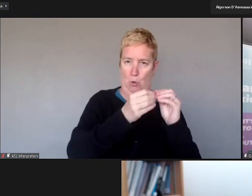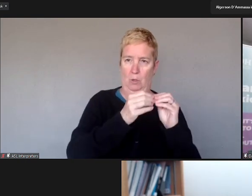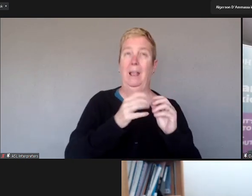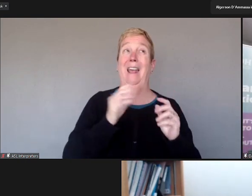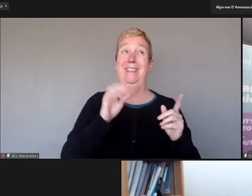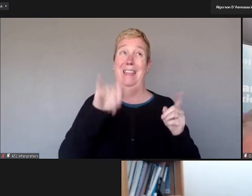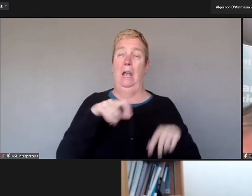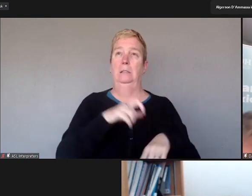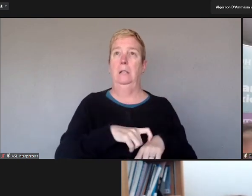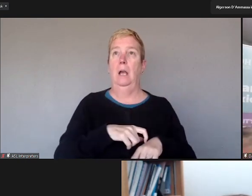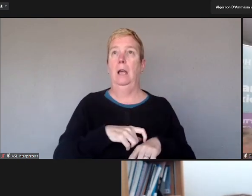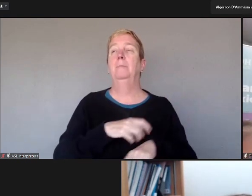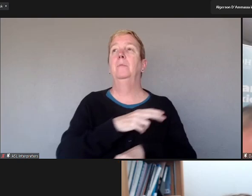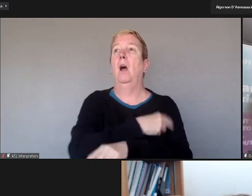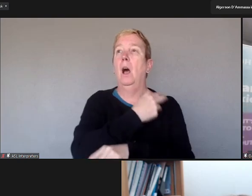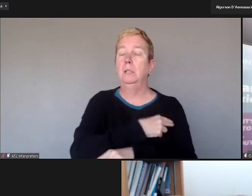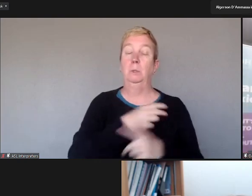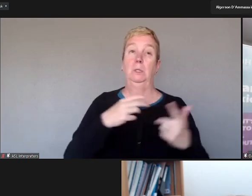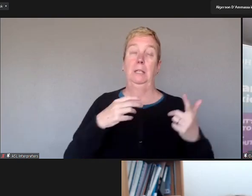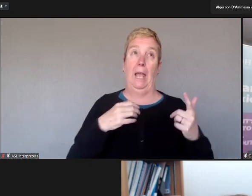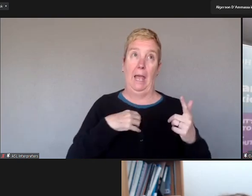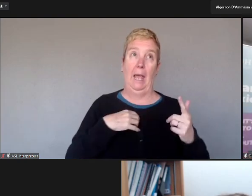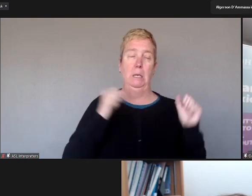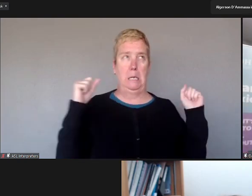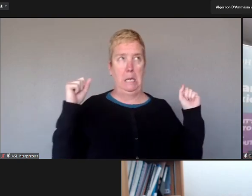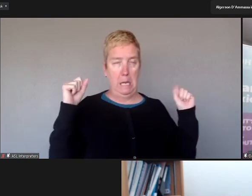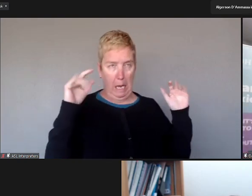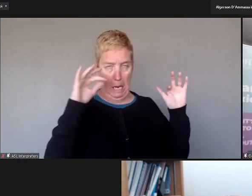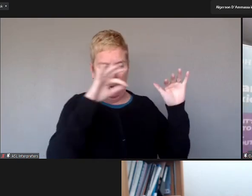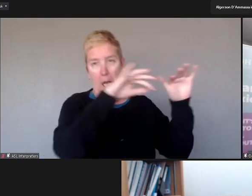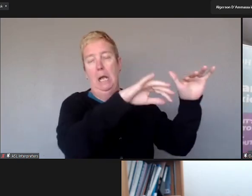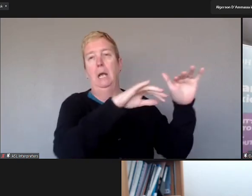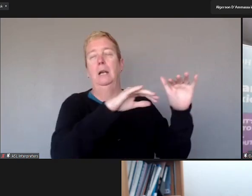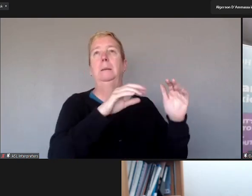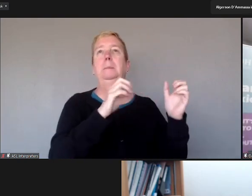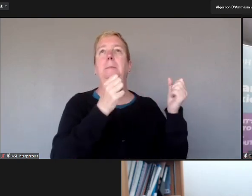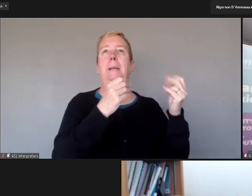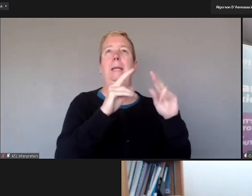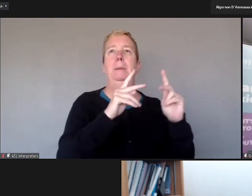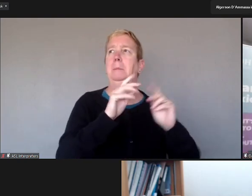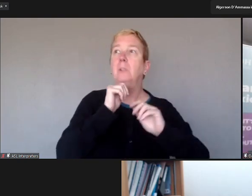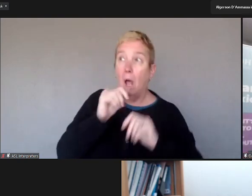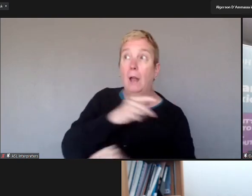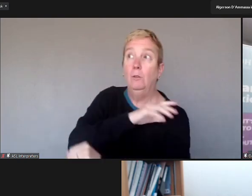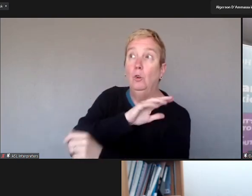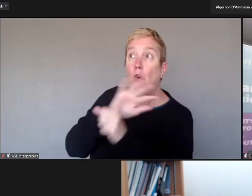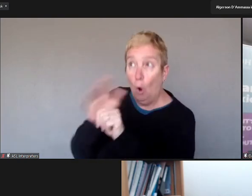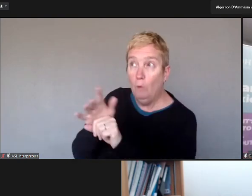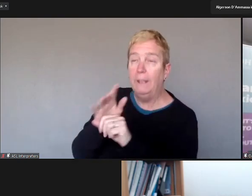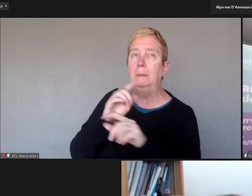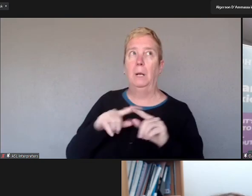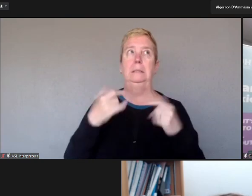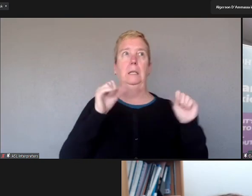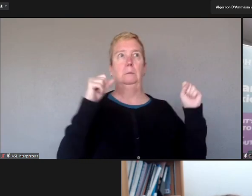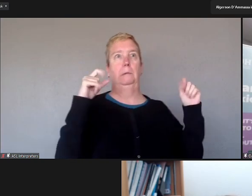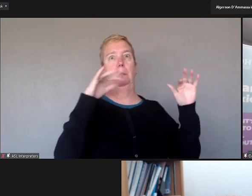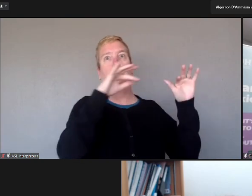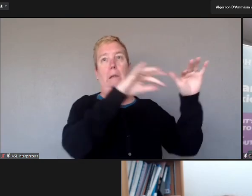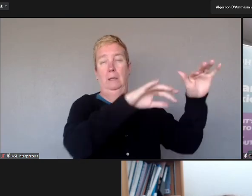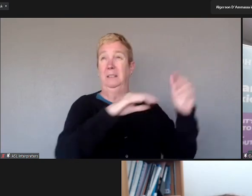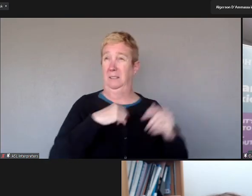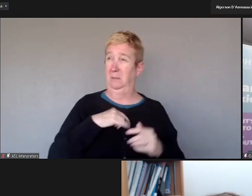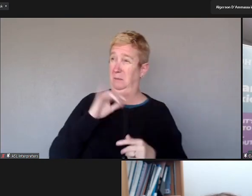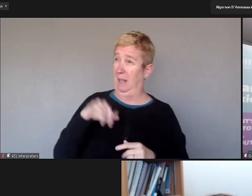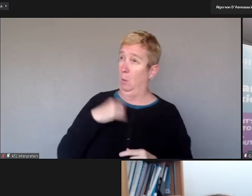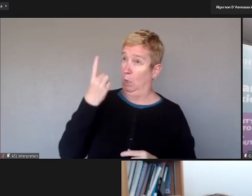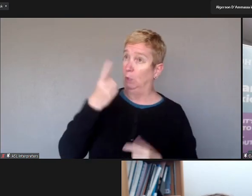very high volumes of non-COVID patients still. And I'm wondering if that is still the case, if it's